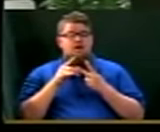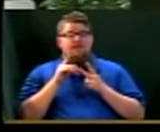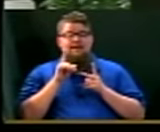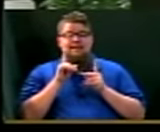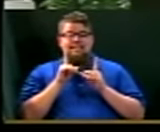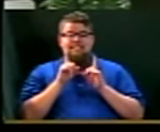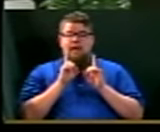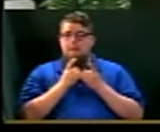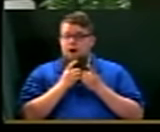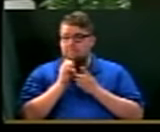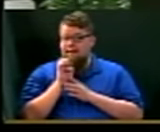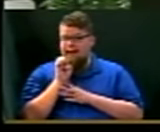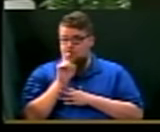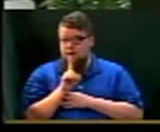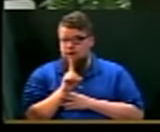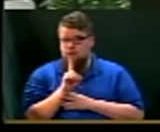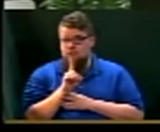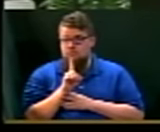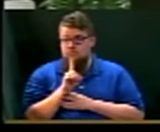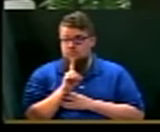Education.